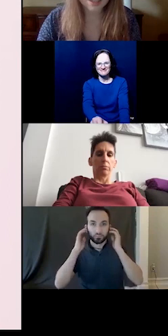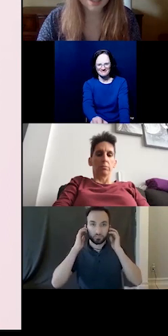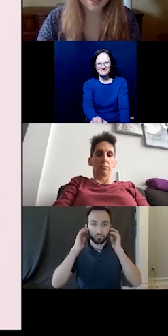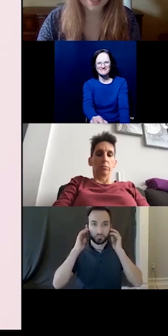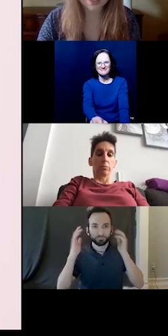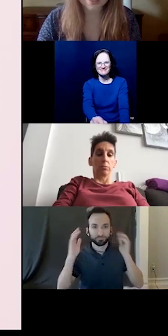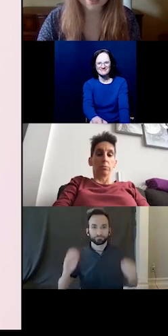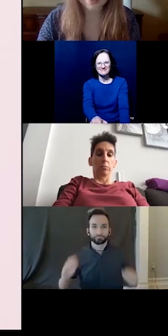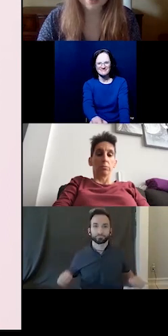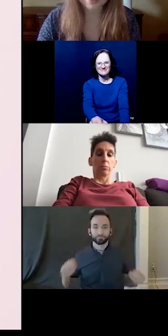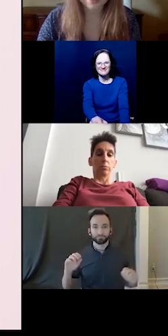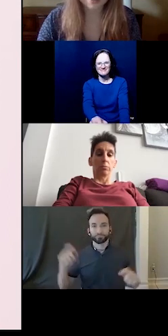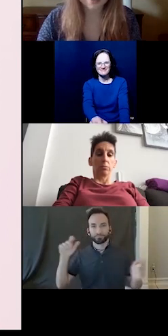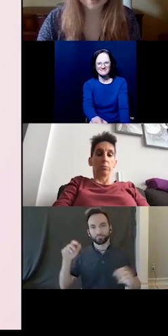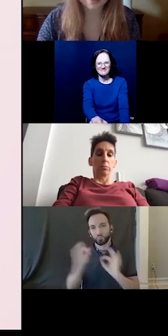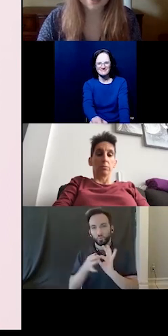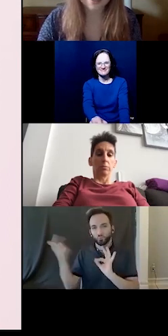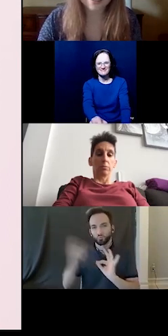Yeah, okay.